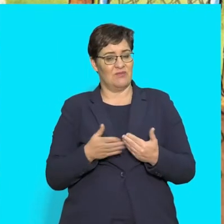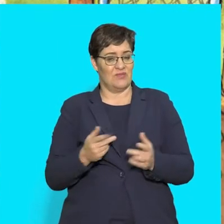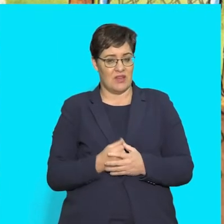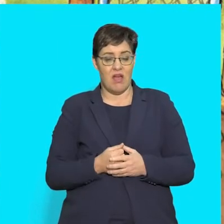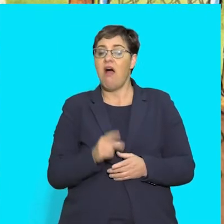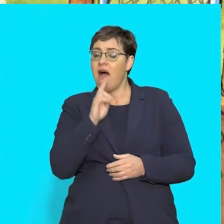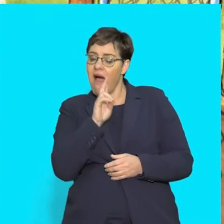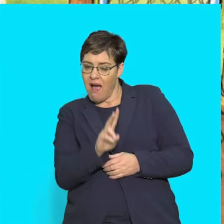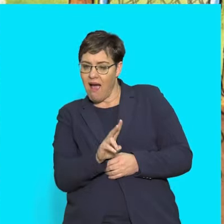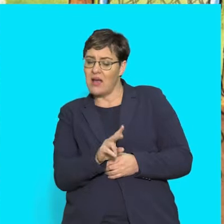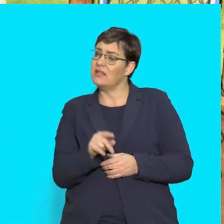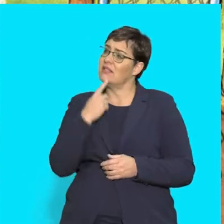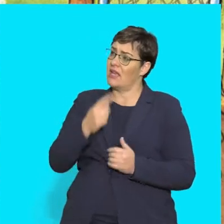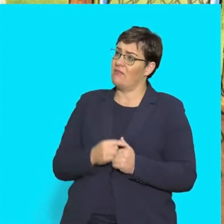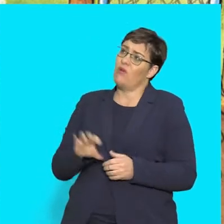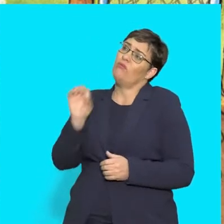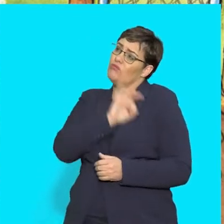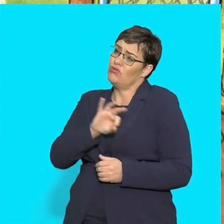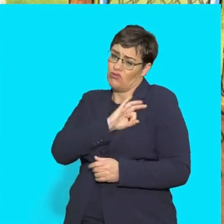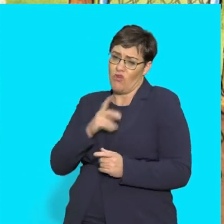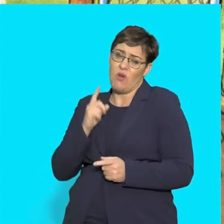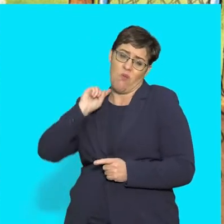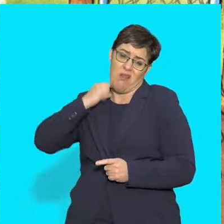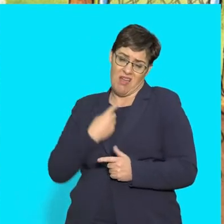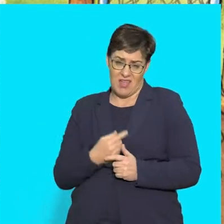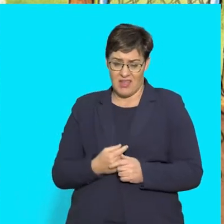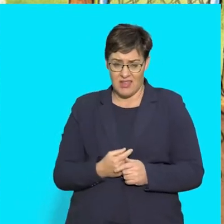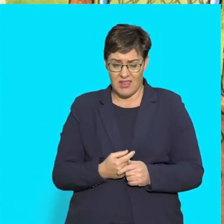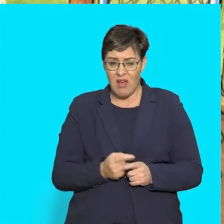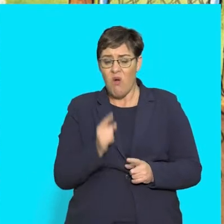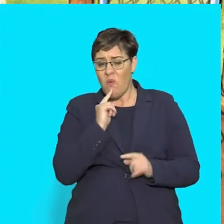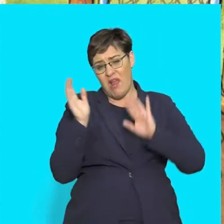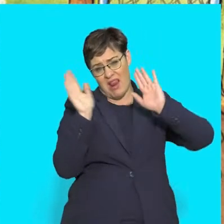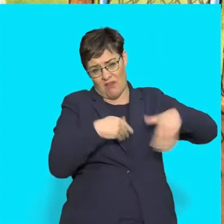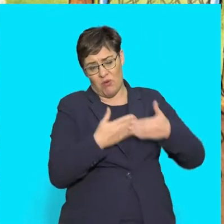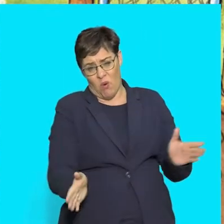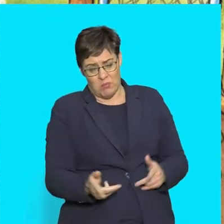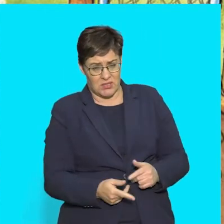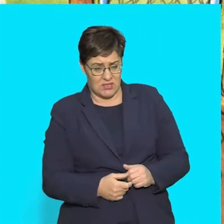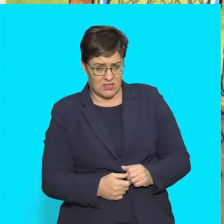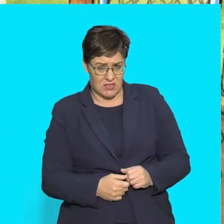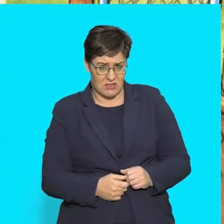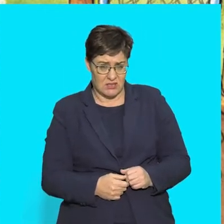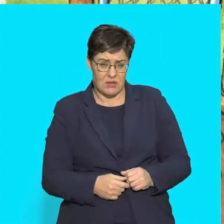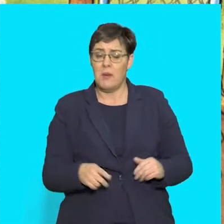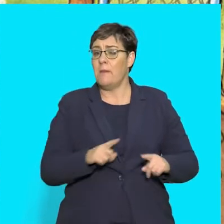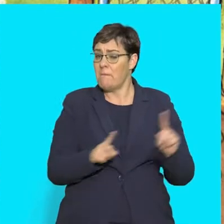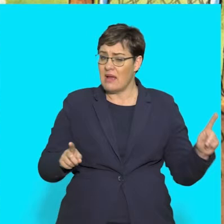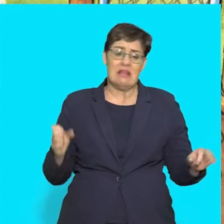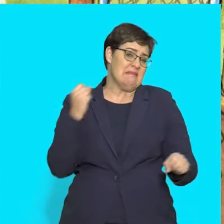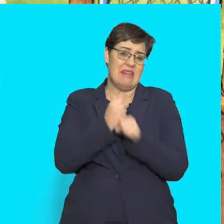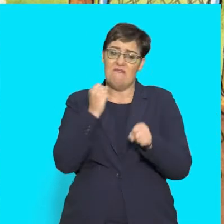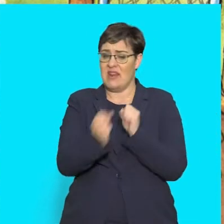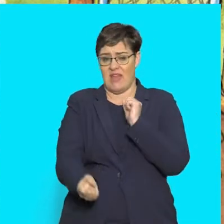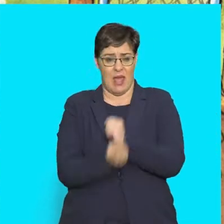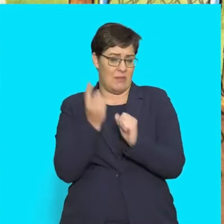automatically. They looked at Gogo and said, "We're sorry that we lied, Gogo. We left it open, Gogo. But it will